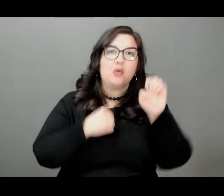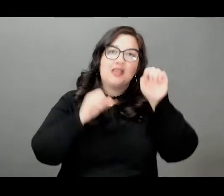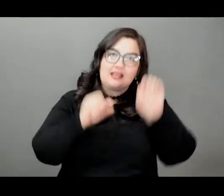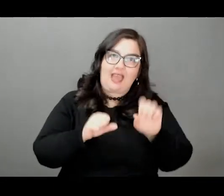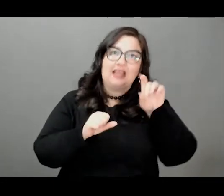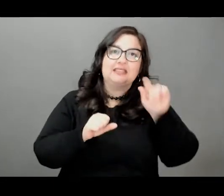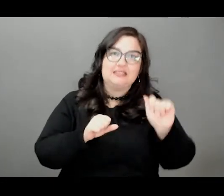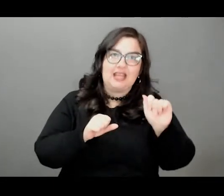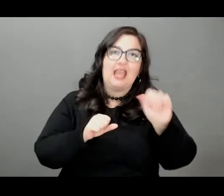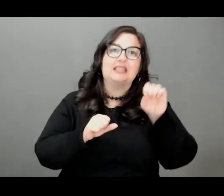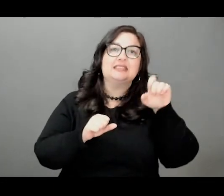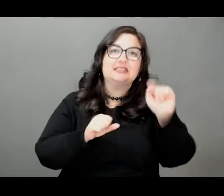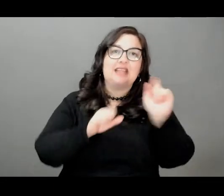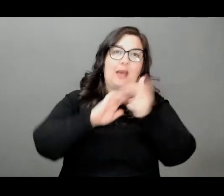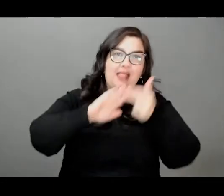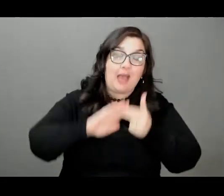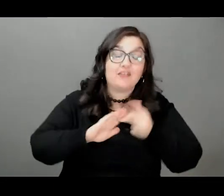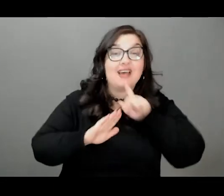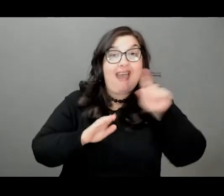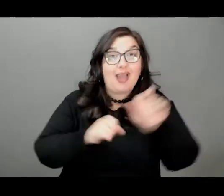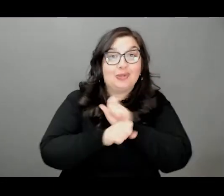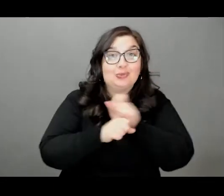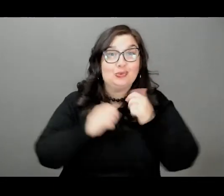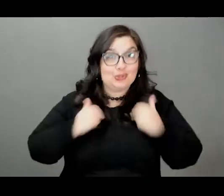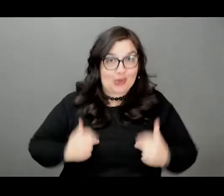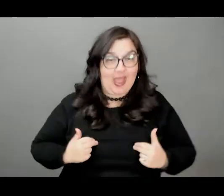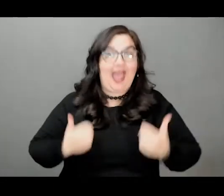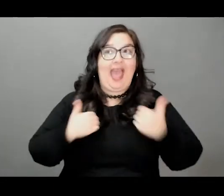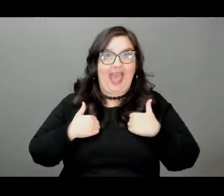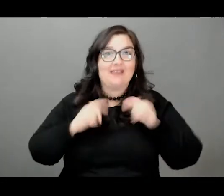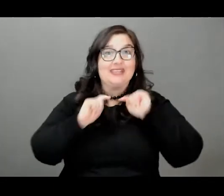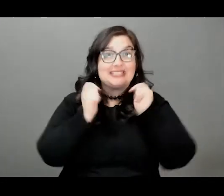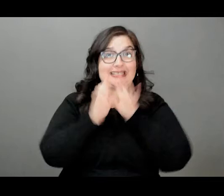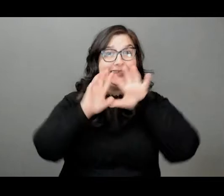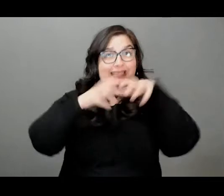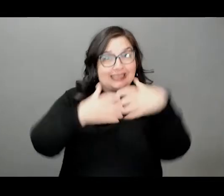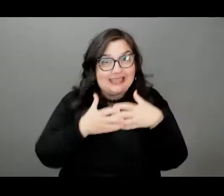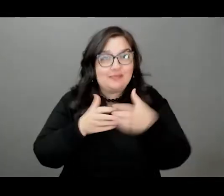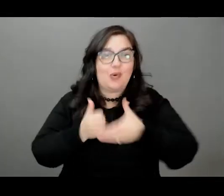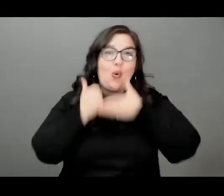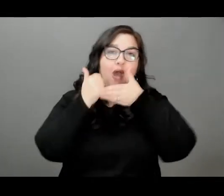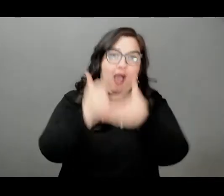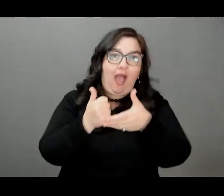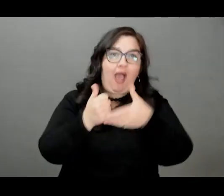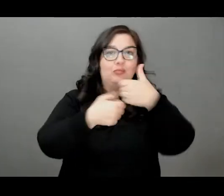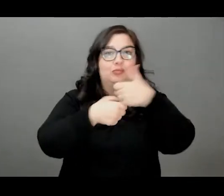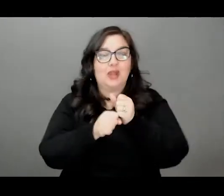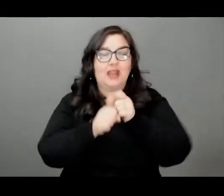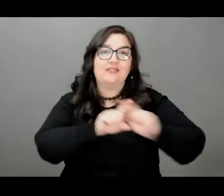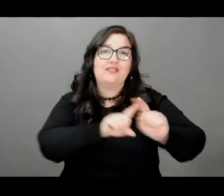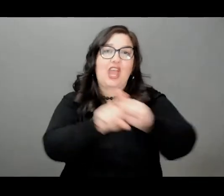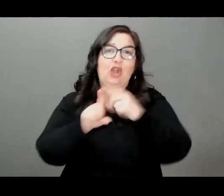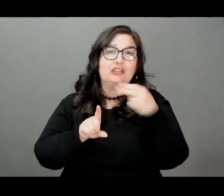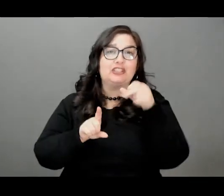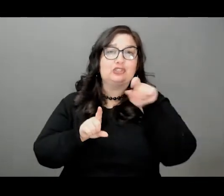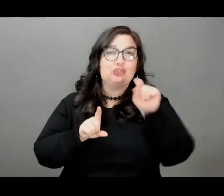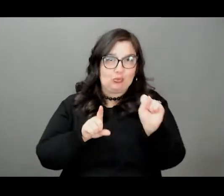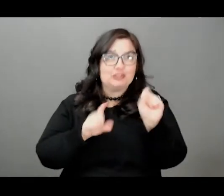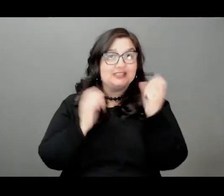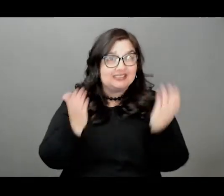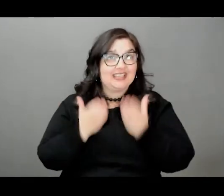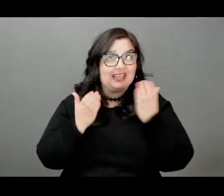own workforce, which kind of labels that data set, which actual humans. And we have an entire team who kind of